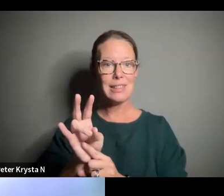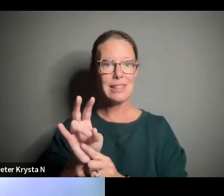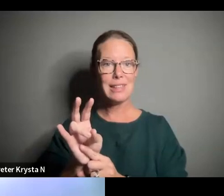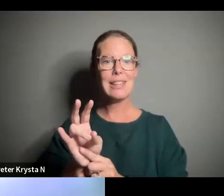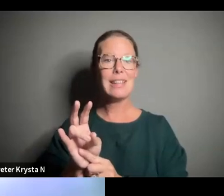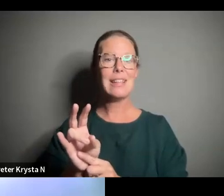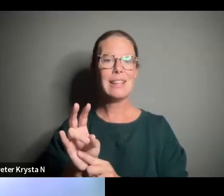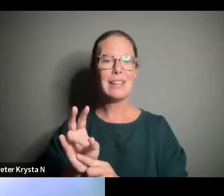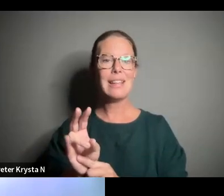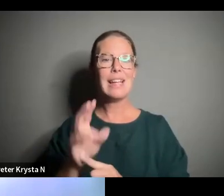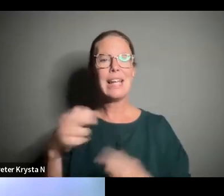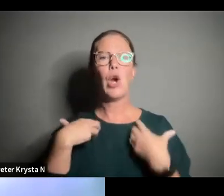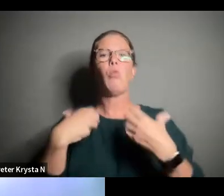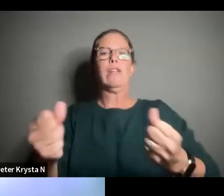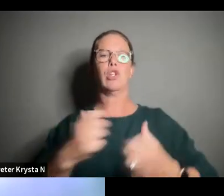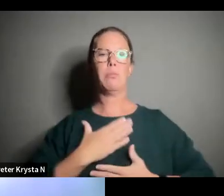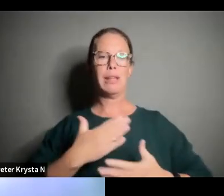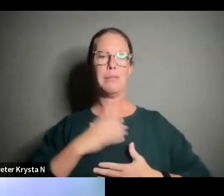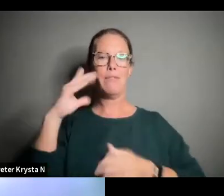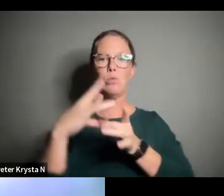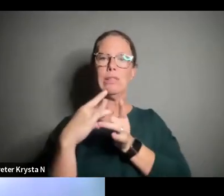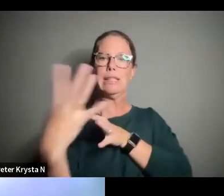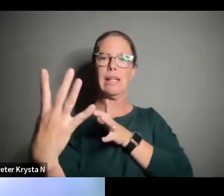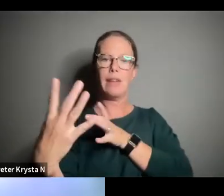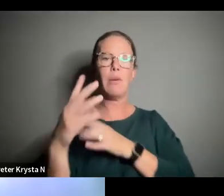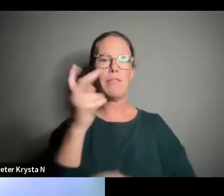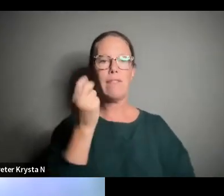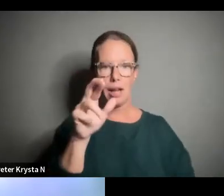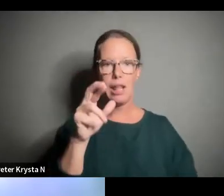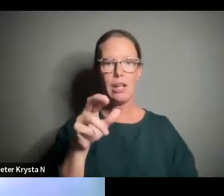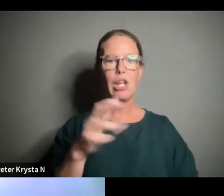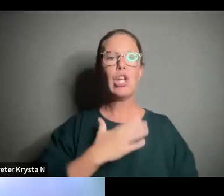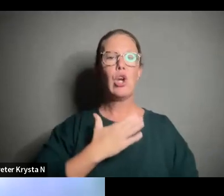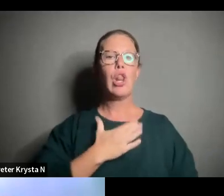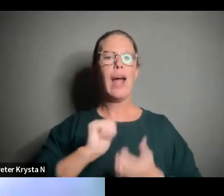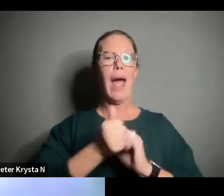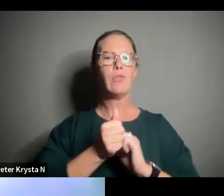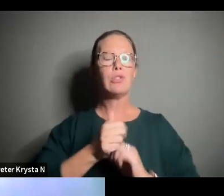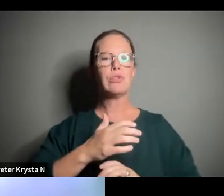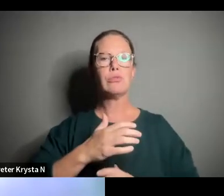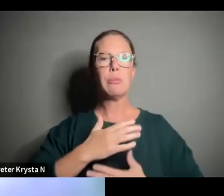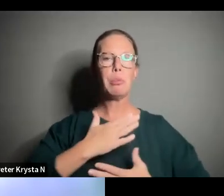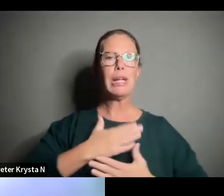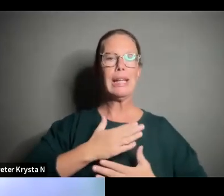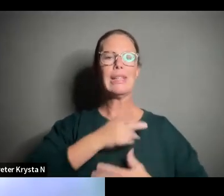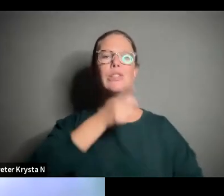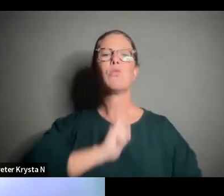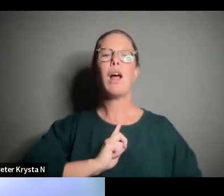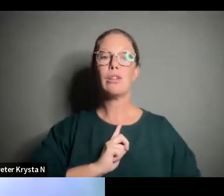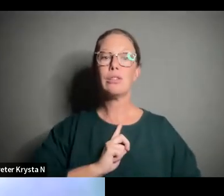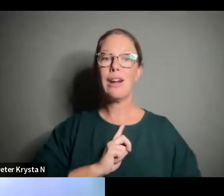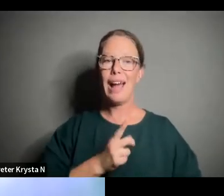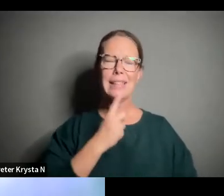is rescue breathing. If you disconnect it from your ventilator, you learn how to breathe and swallow air. As I said, you can't do that. And